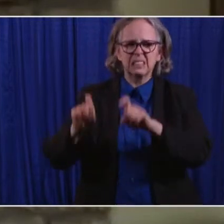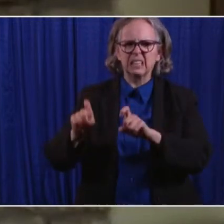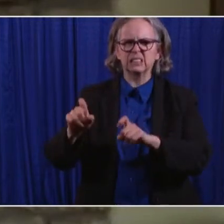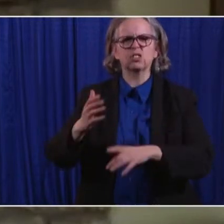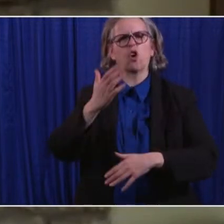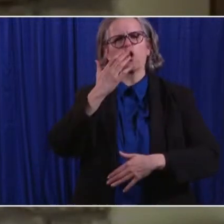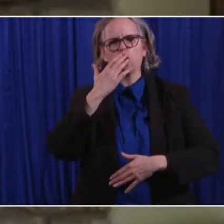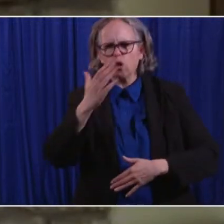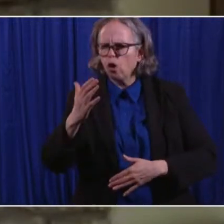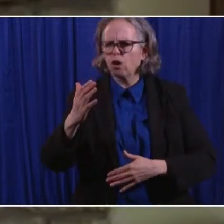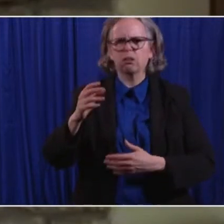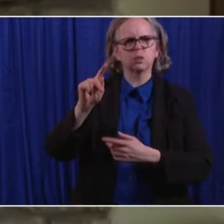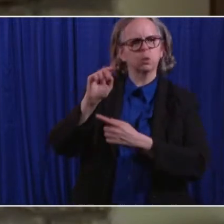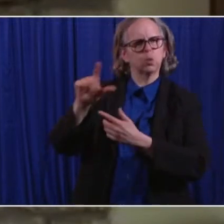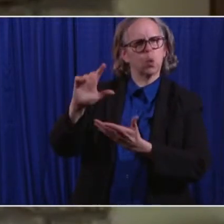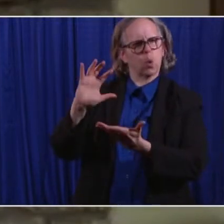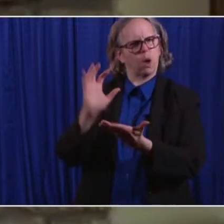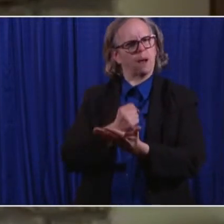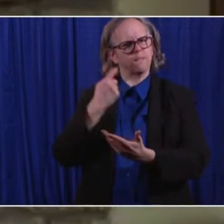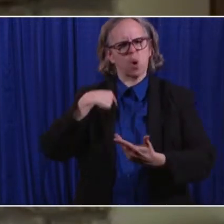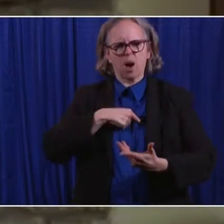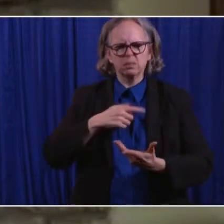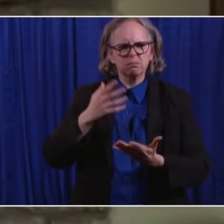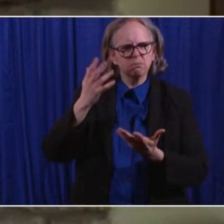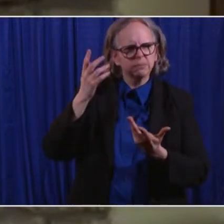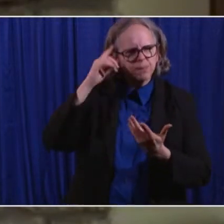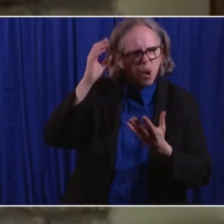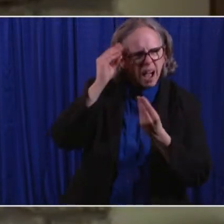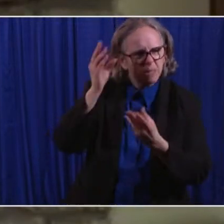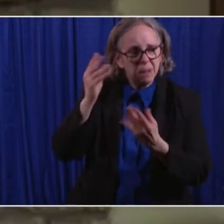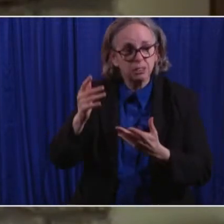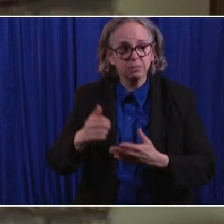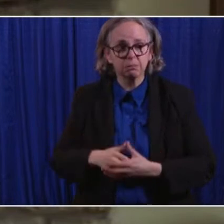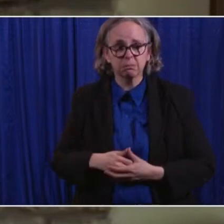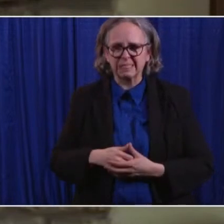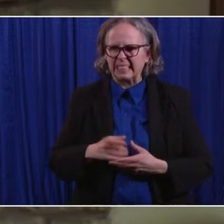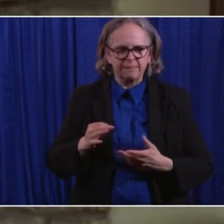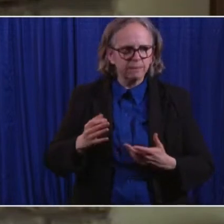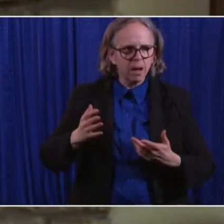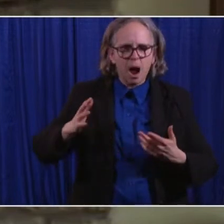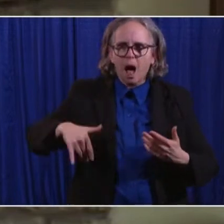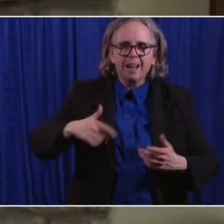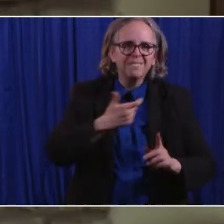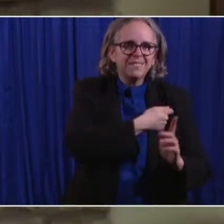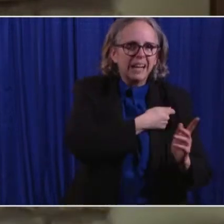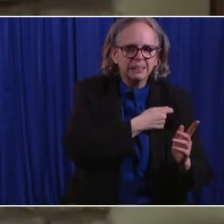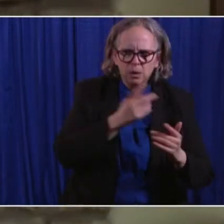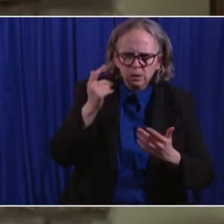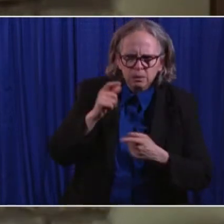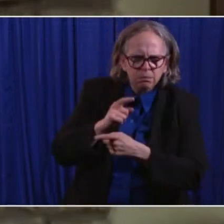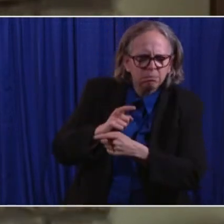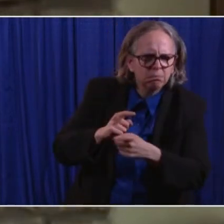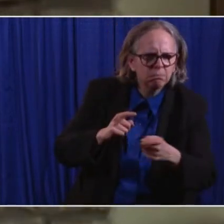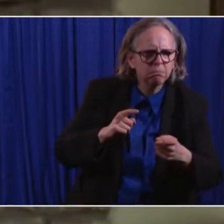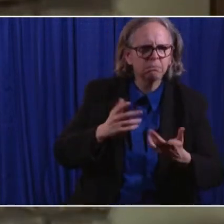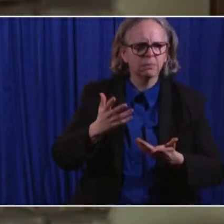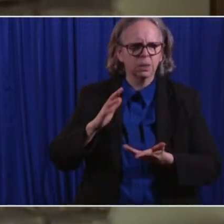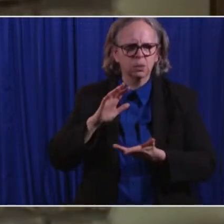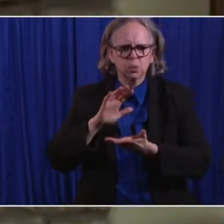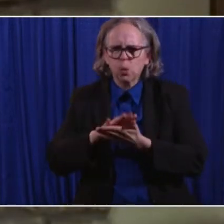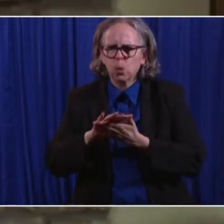can use who have not been able to be vaccinated. So a school can use that tool. A college could use that